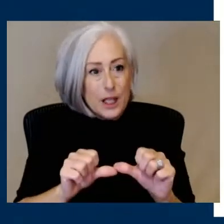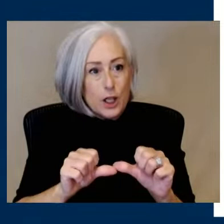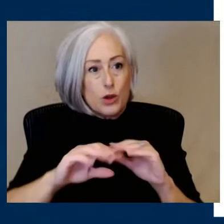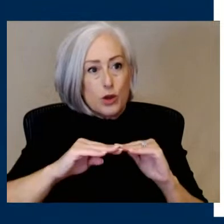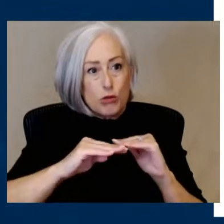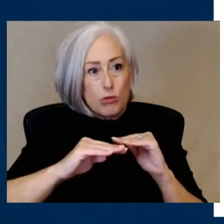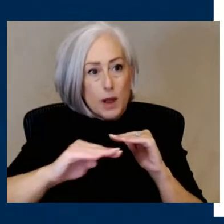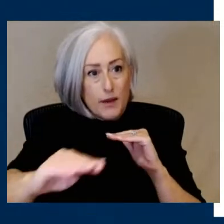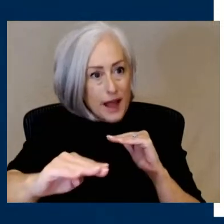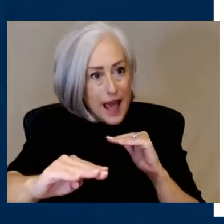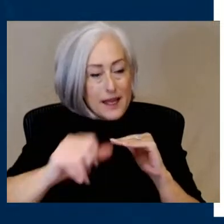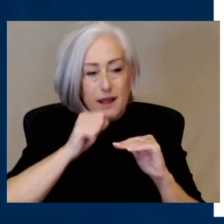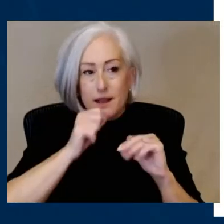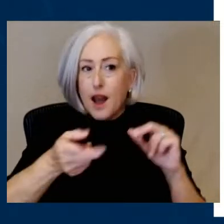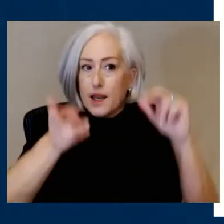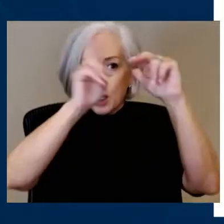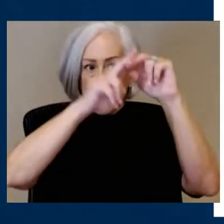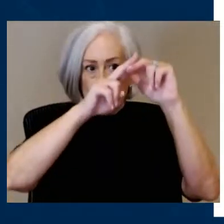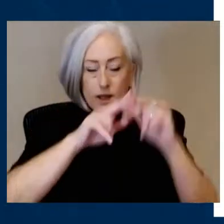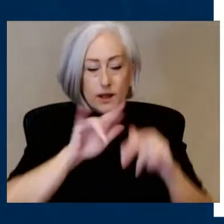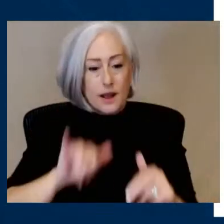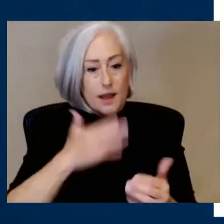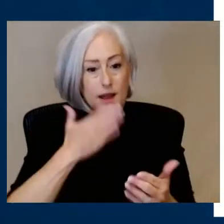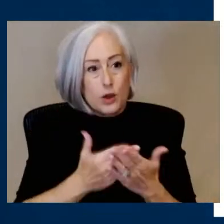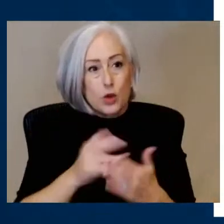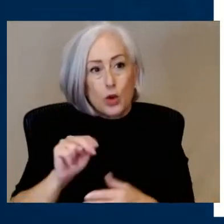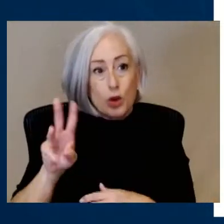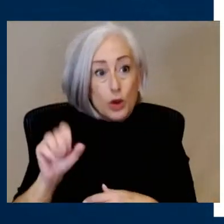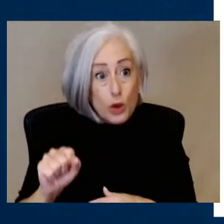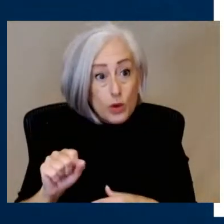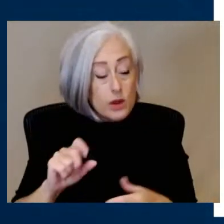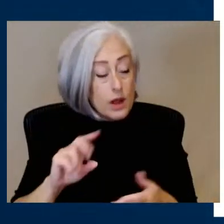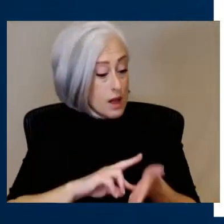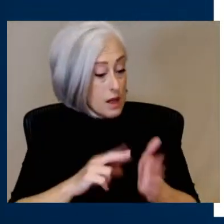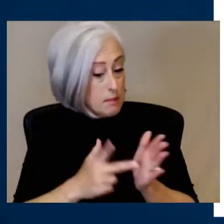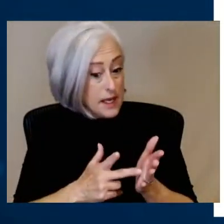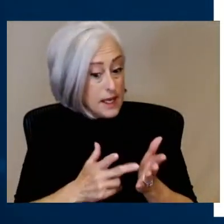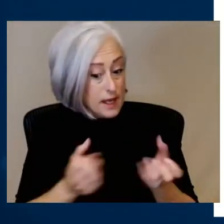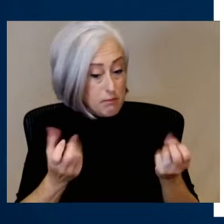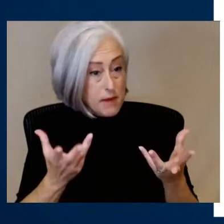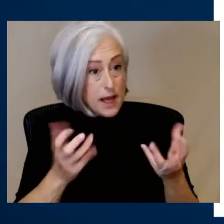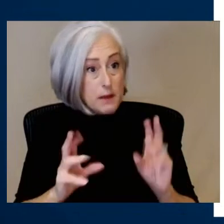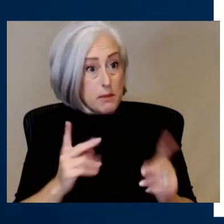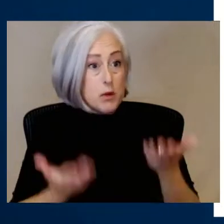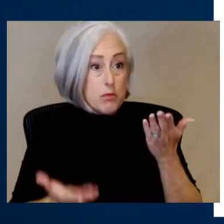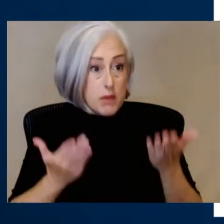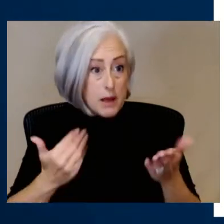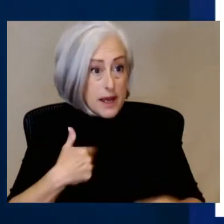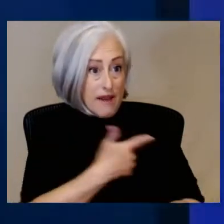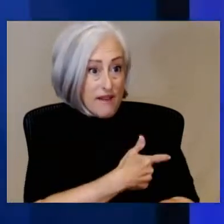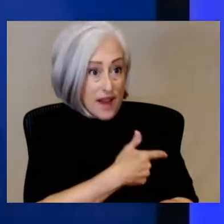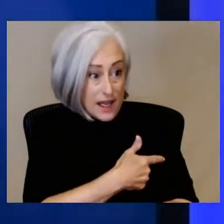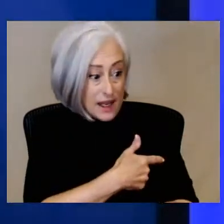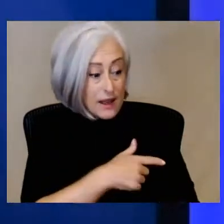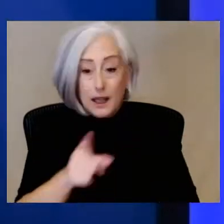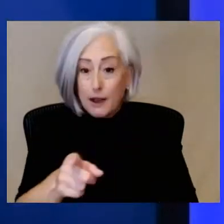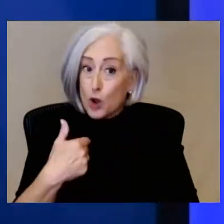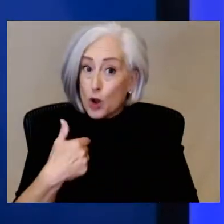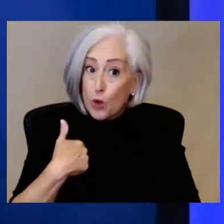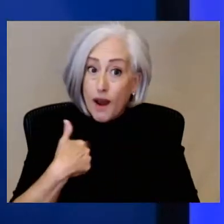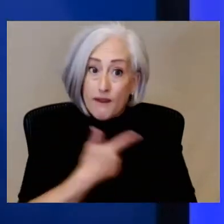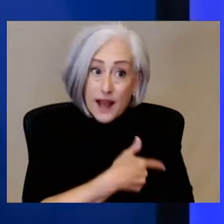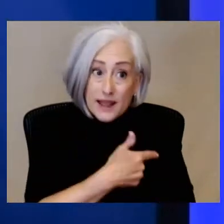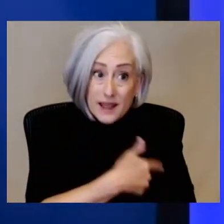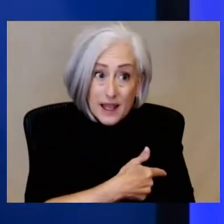the impact of lots of vaccinations. So we've said before, you're not going to get hospitalized and be critically ill or die from this if you've